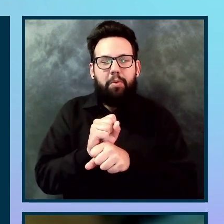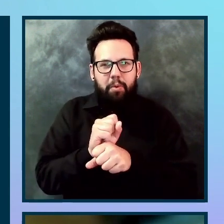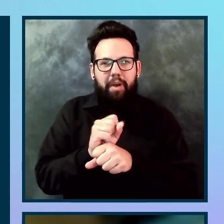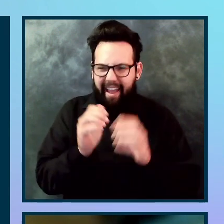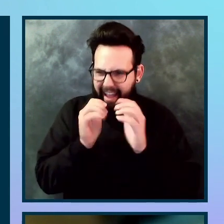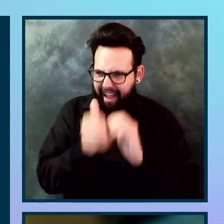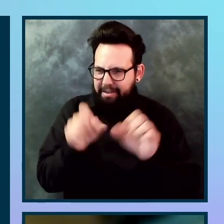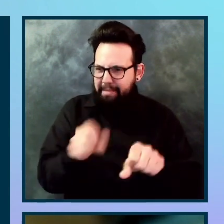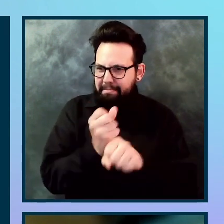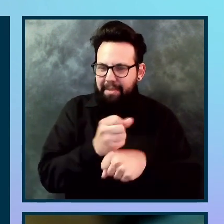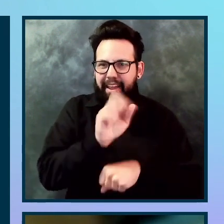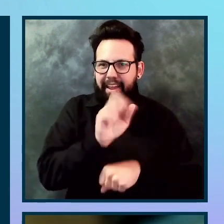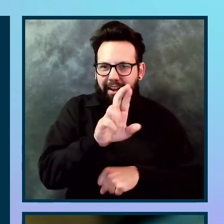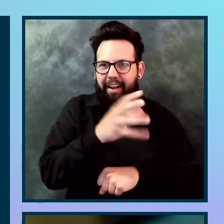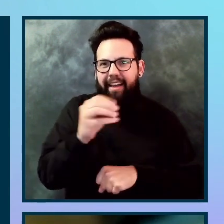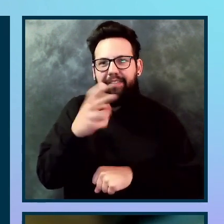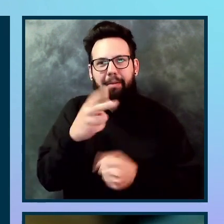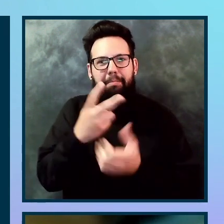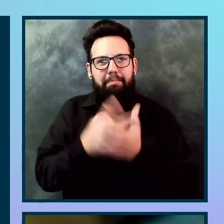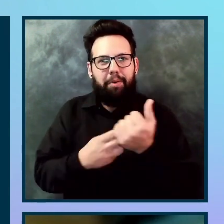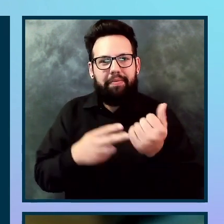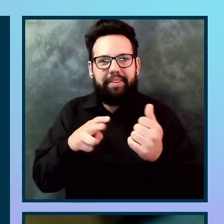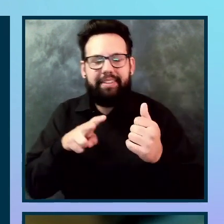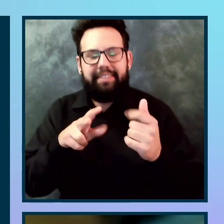accessible. So the too long didn't read of